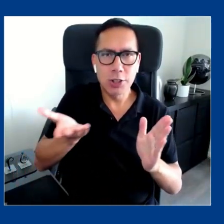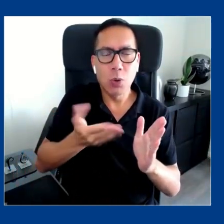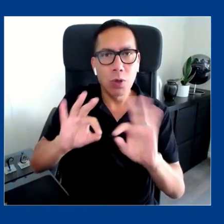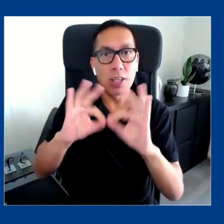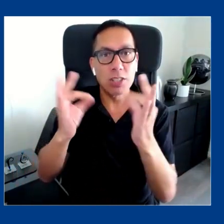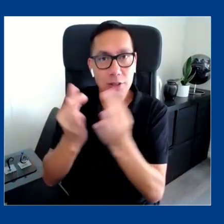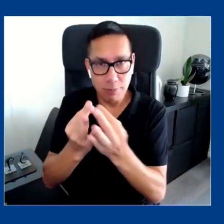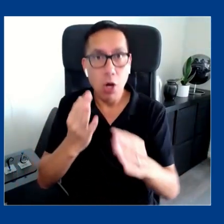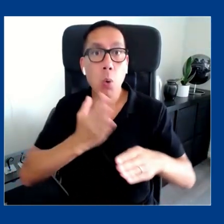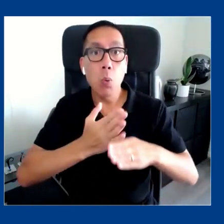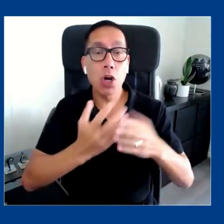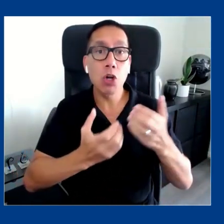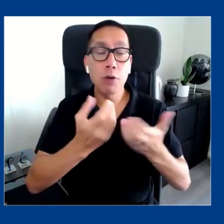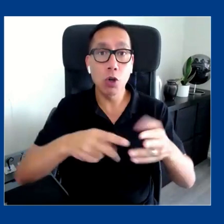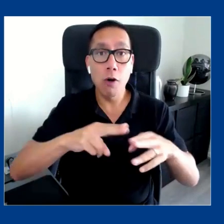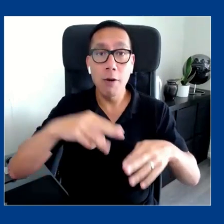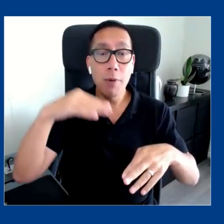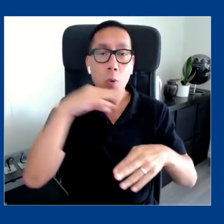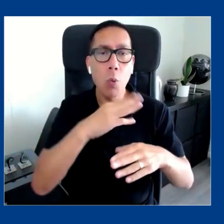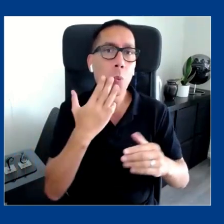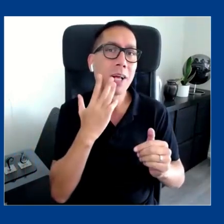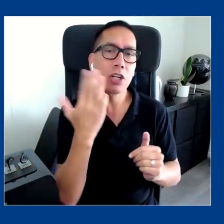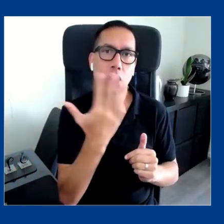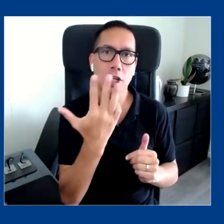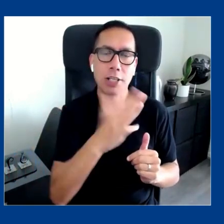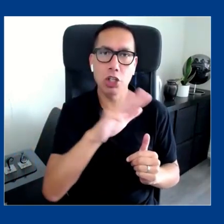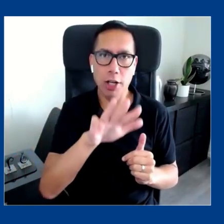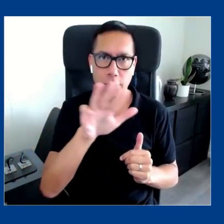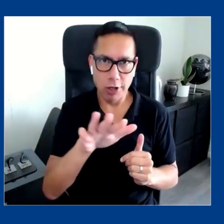since 1999 in different departments or schools,